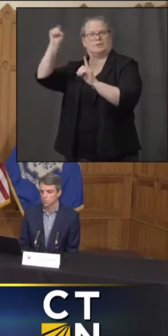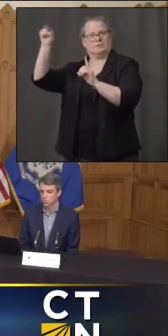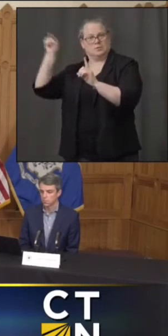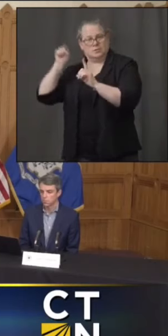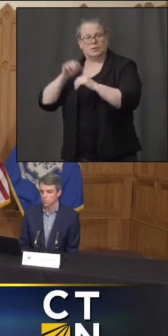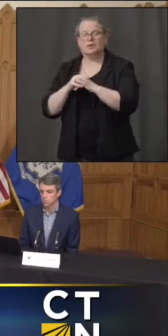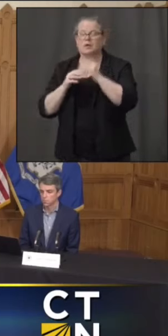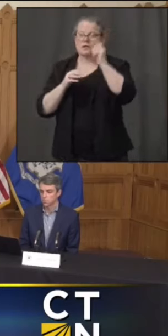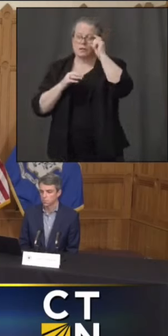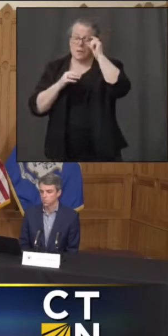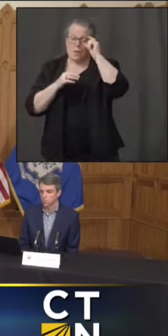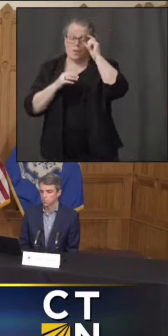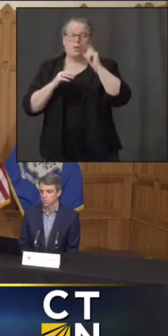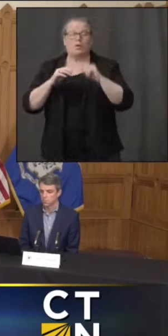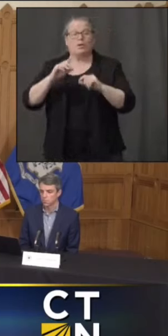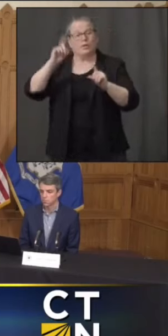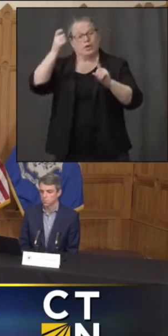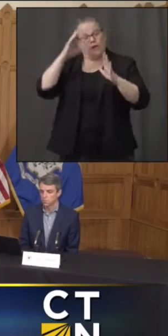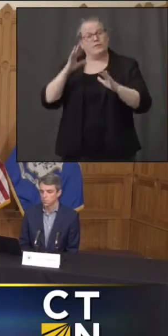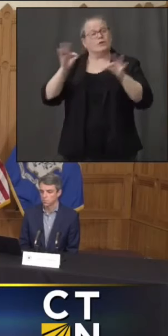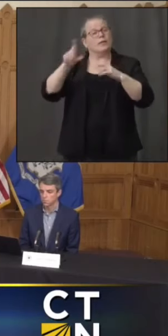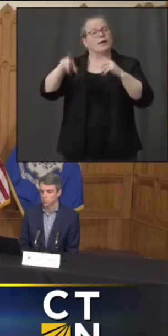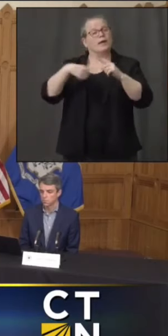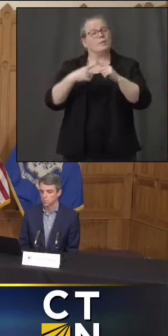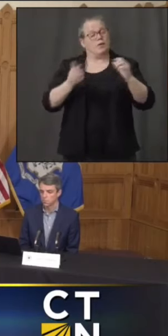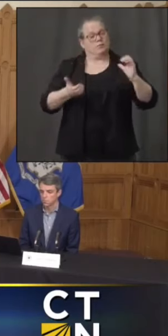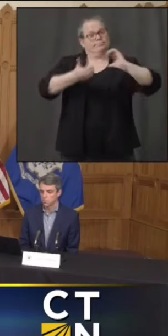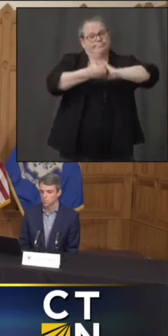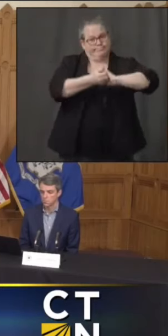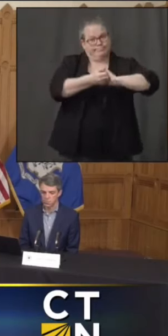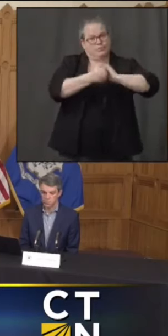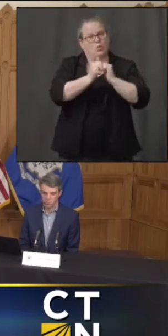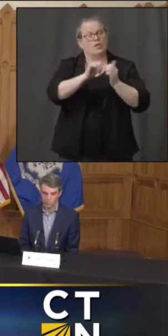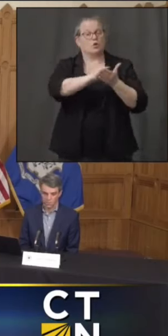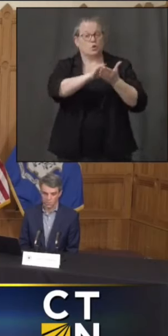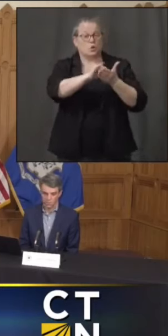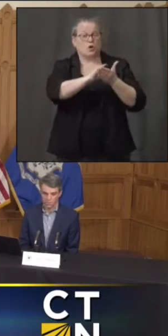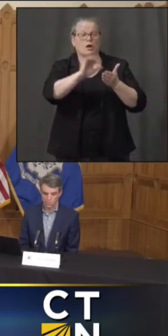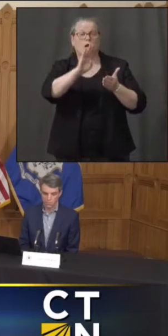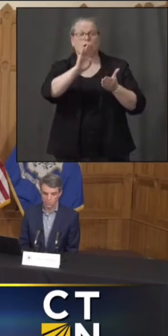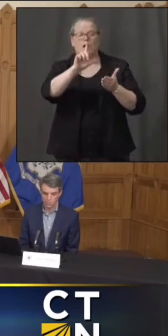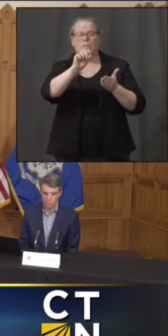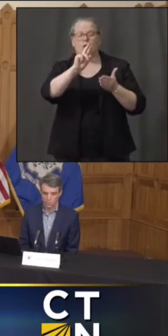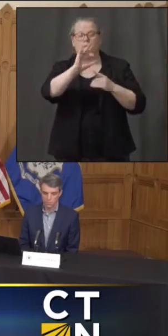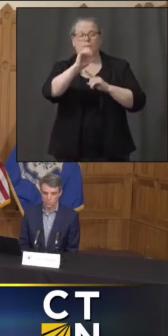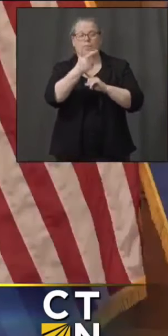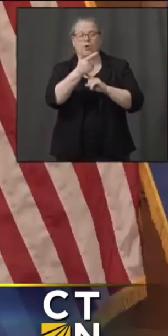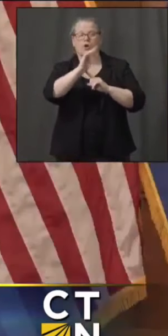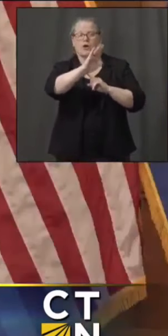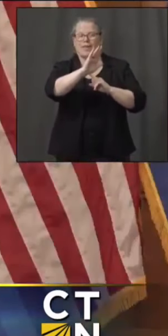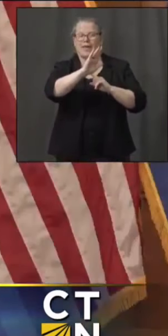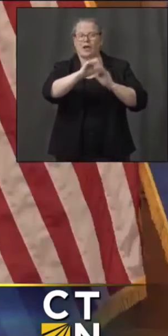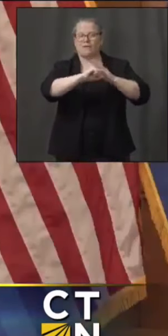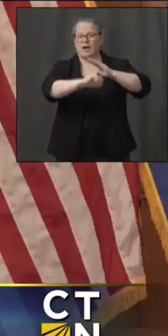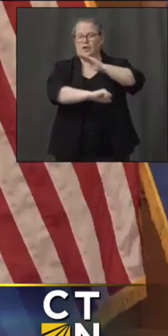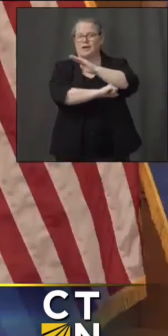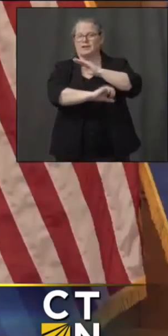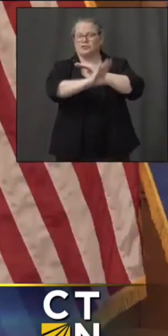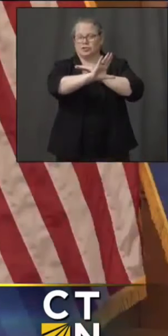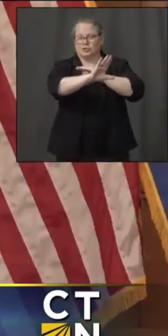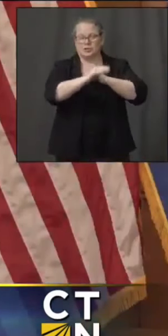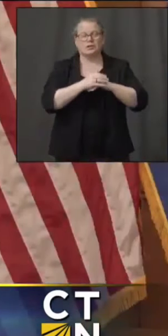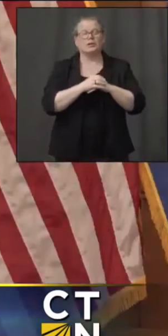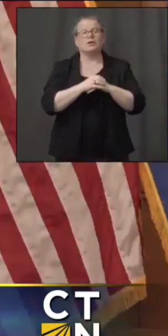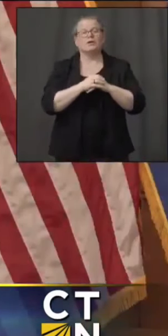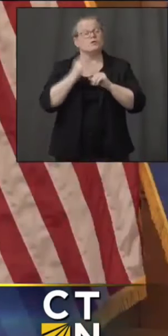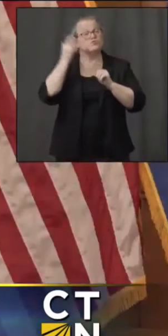Philanthropies in terms of the collaboration in terms of this process is all because of the fact that the governor led a